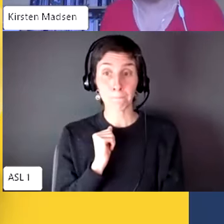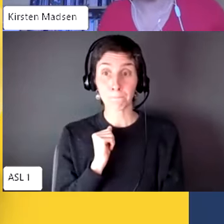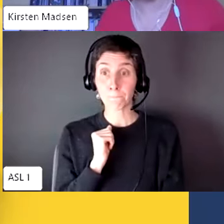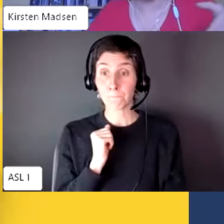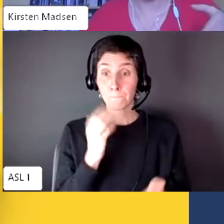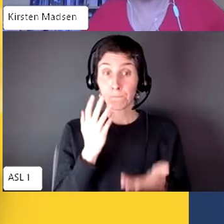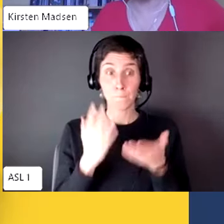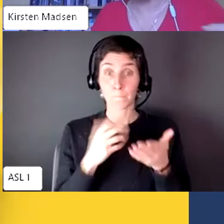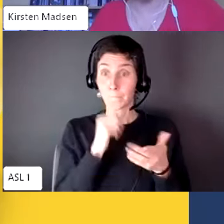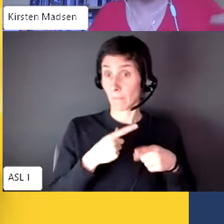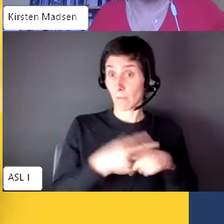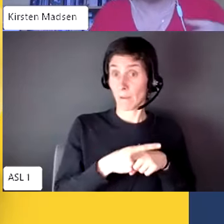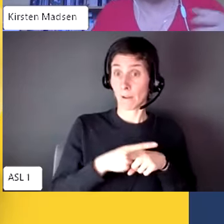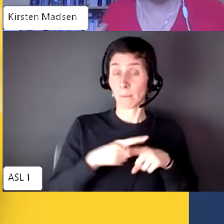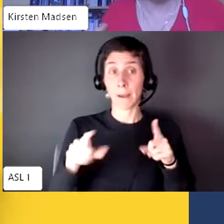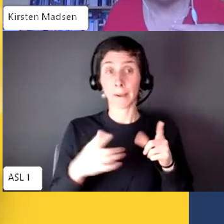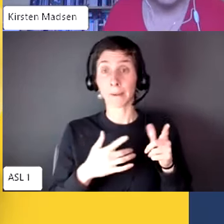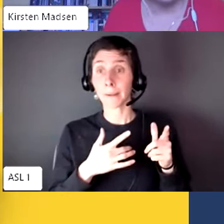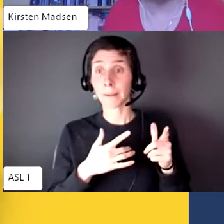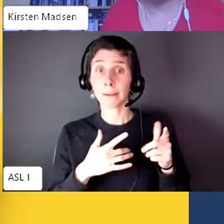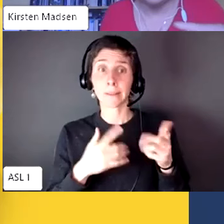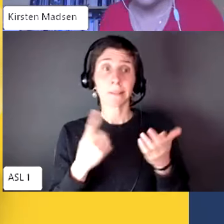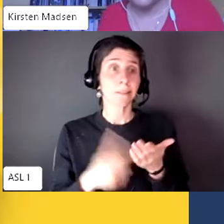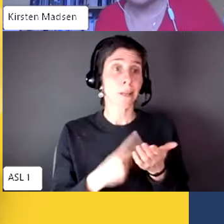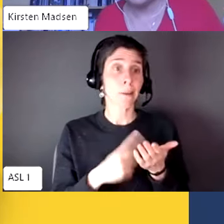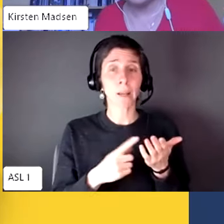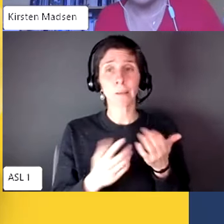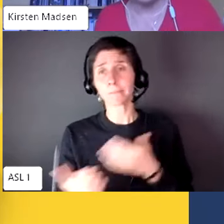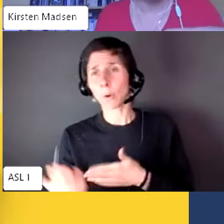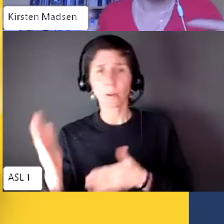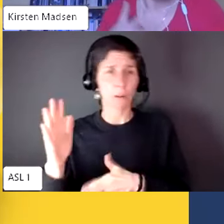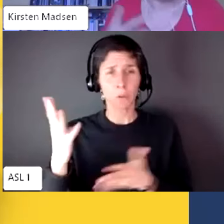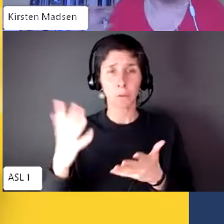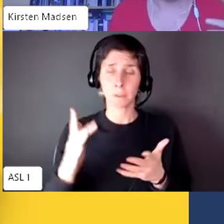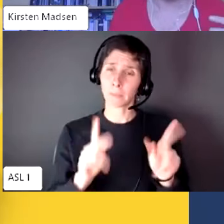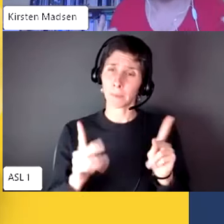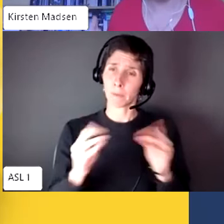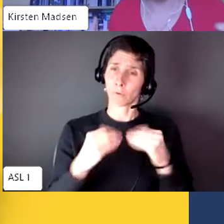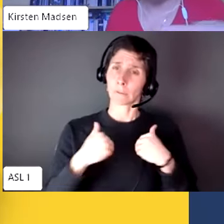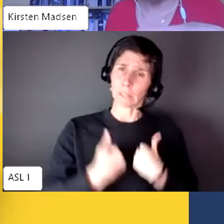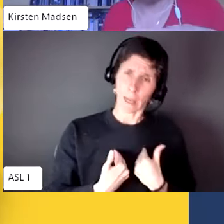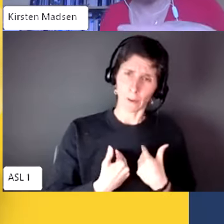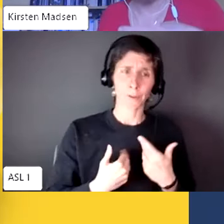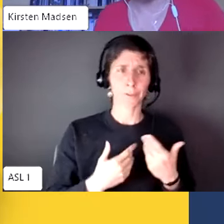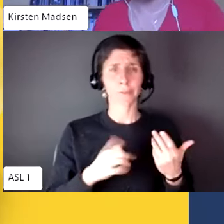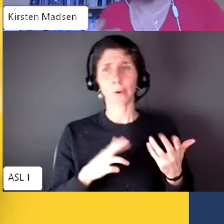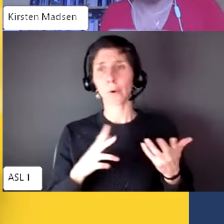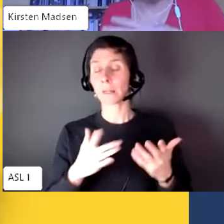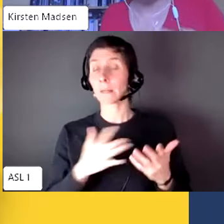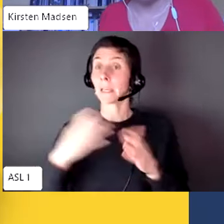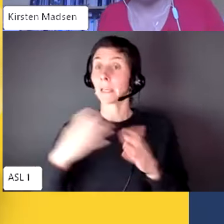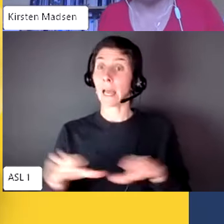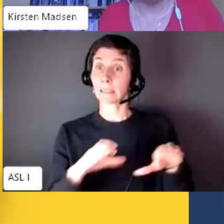be a conflict, but certain times of the day, people are more tired than other times of the day, when certain activities are